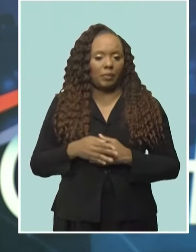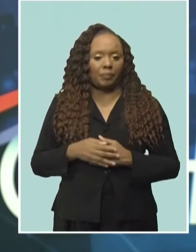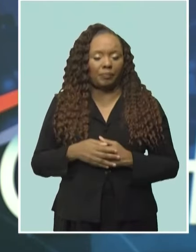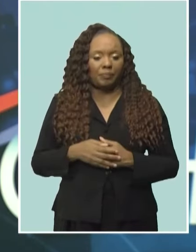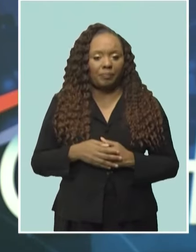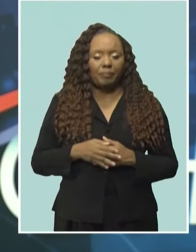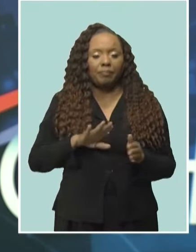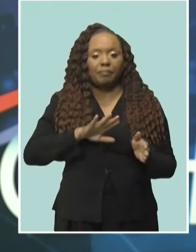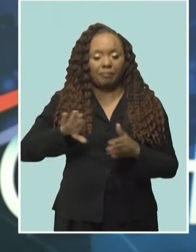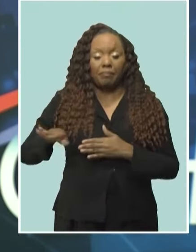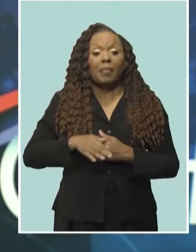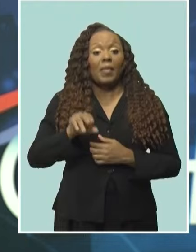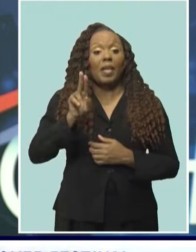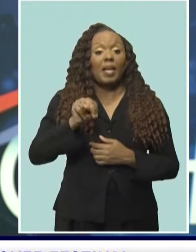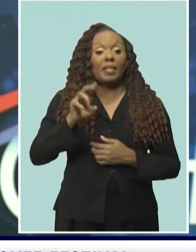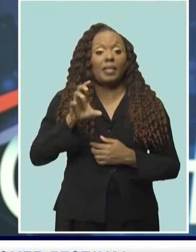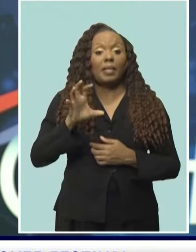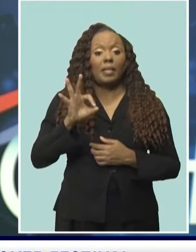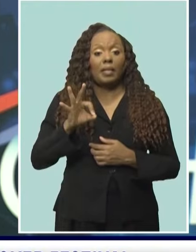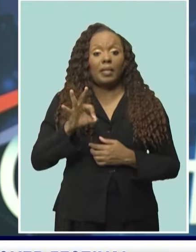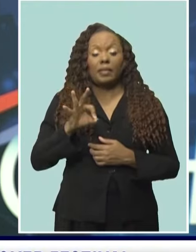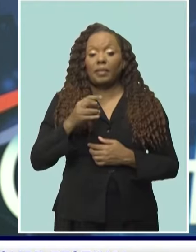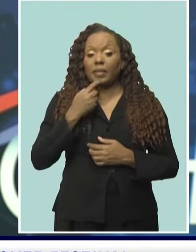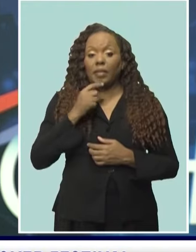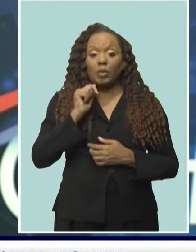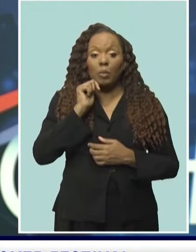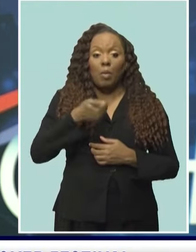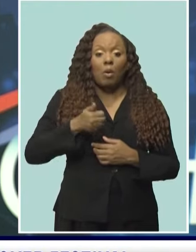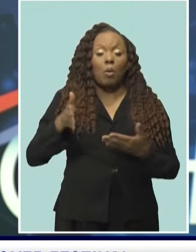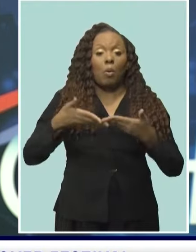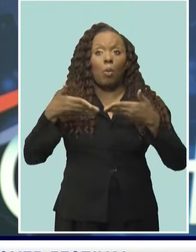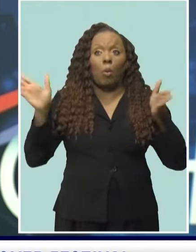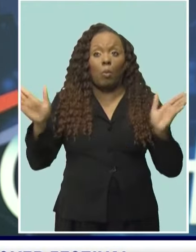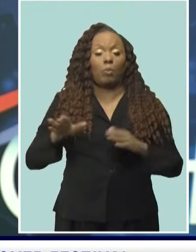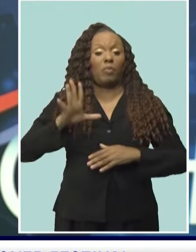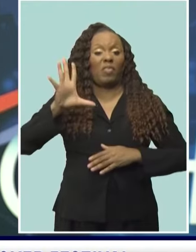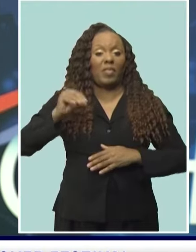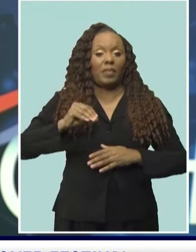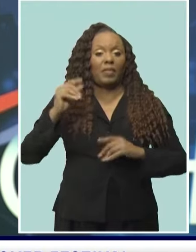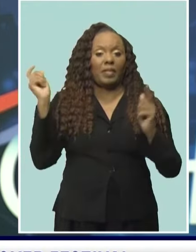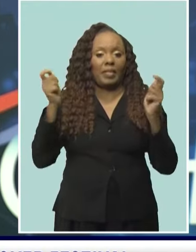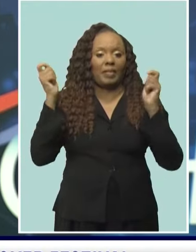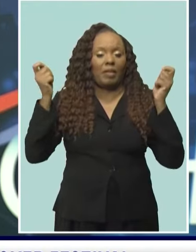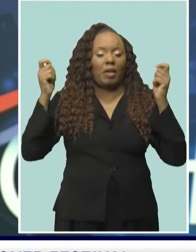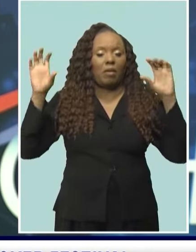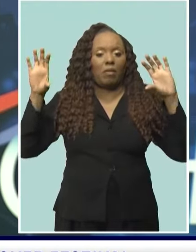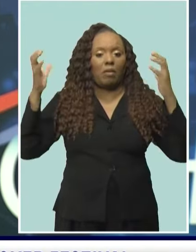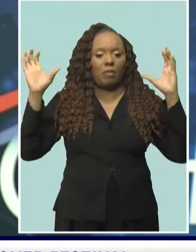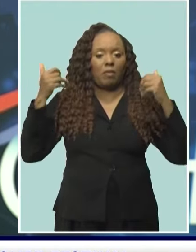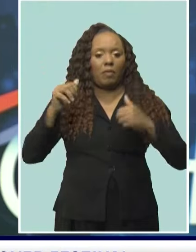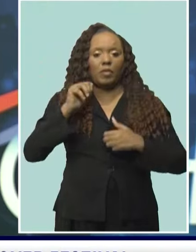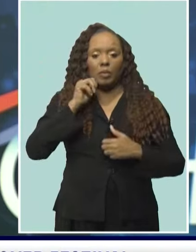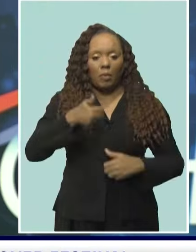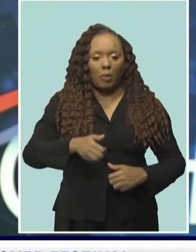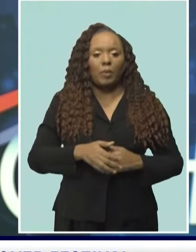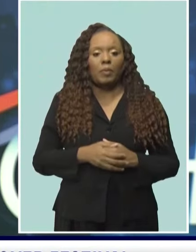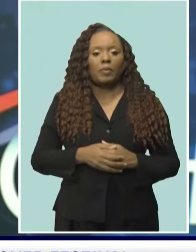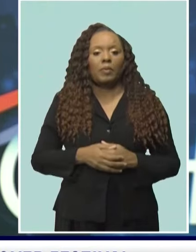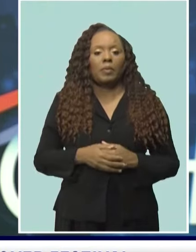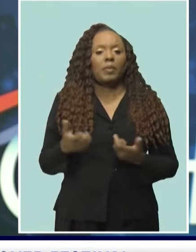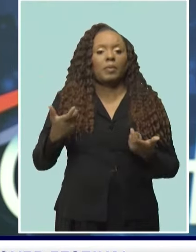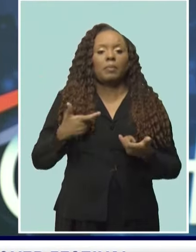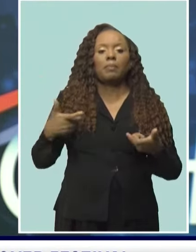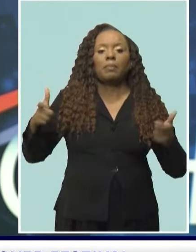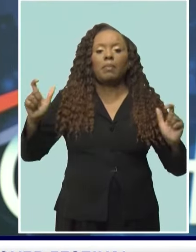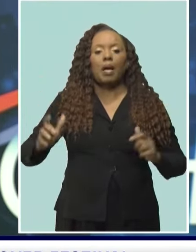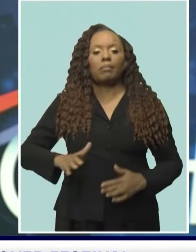is promising a mega opening for the 50th anniversary of the Cropover Festival. It kicks off tomorrow with the Digicel 50th